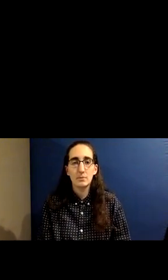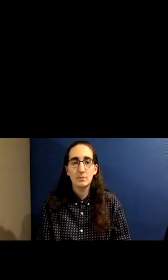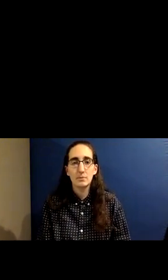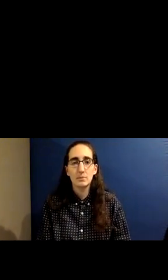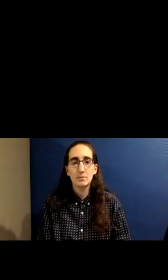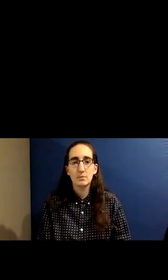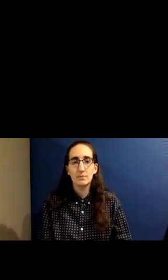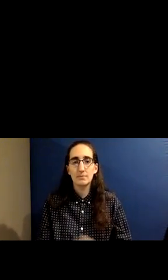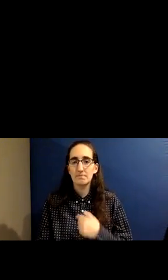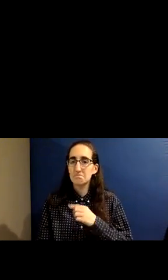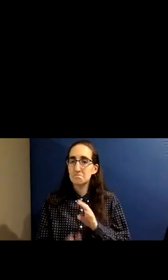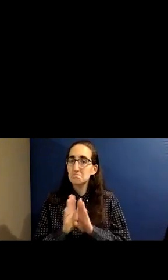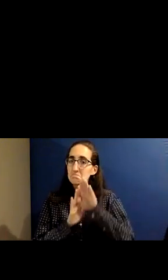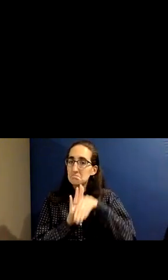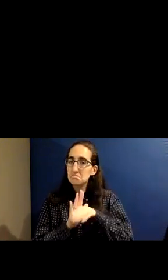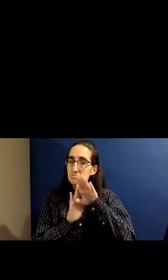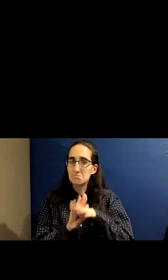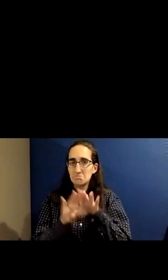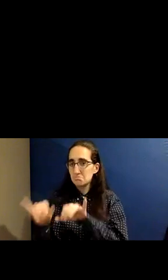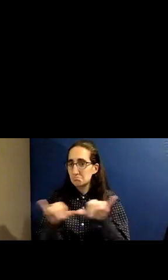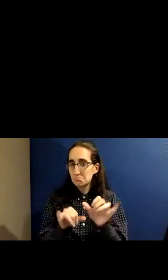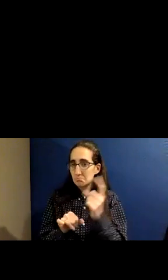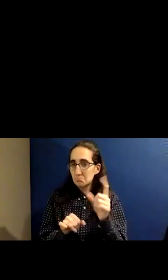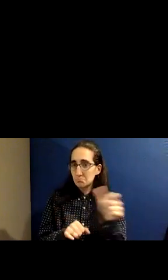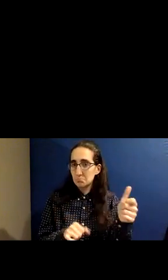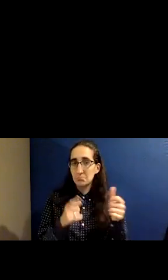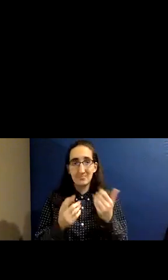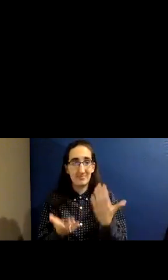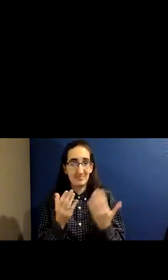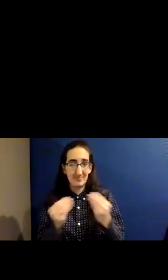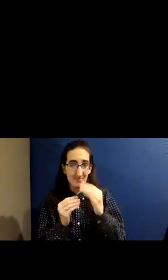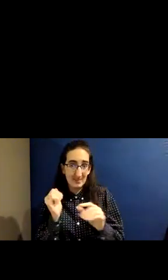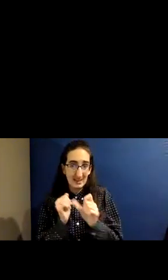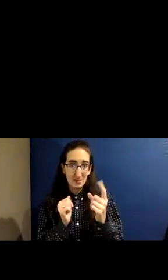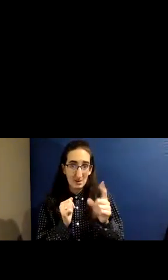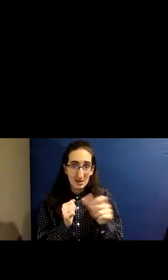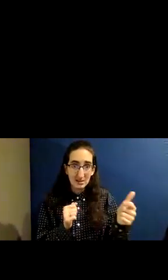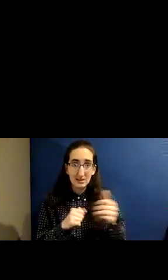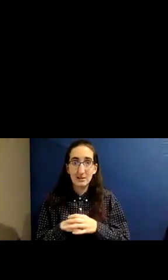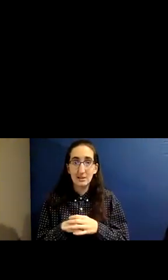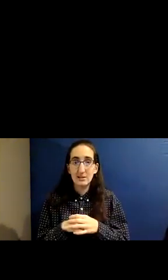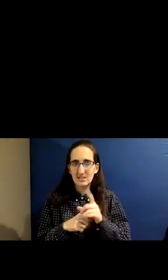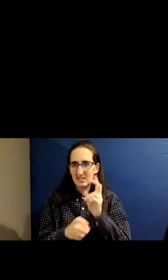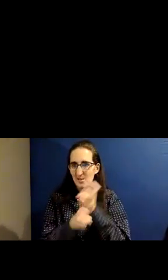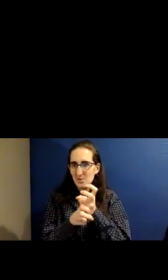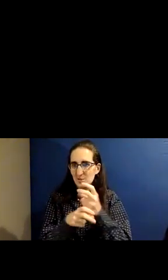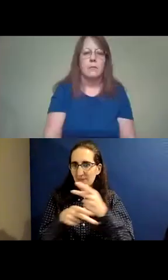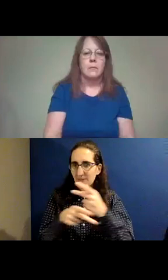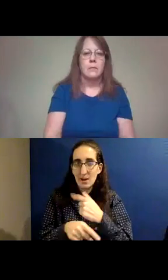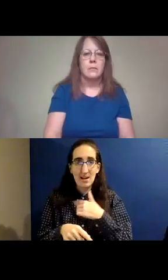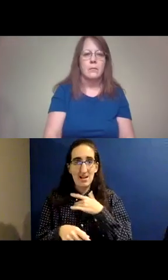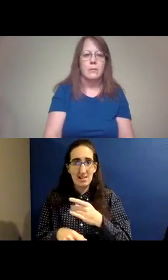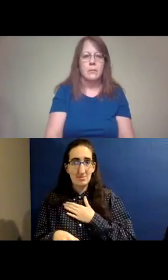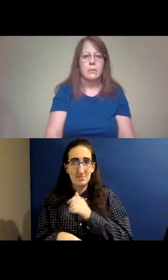I have my ups and downs, just like anybody else. Maybe more than anybody else. I can be hard to figure out. And I like my